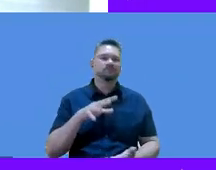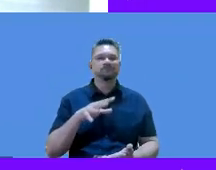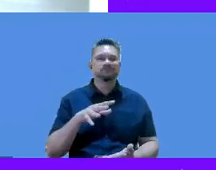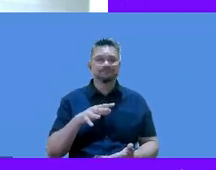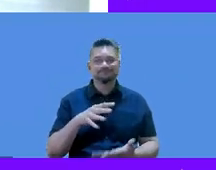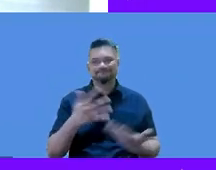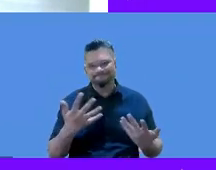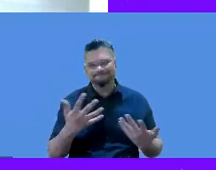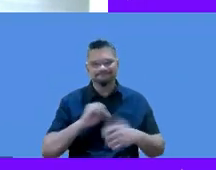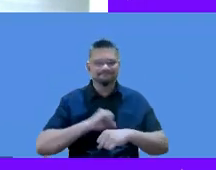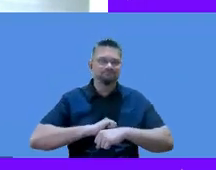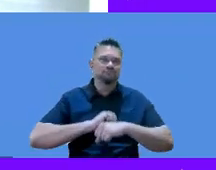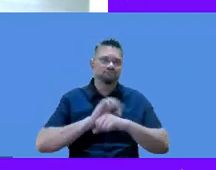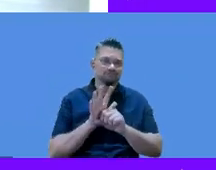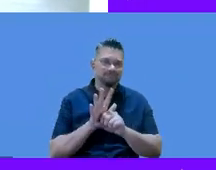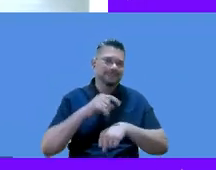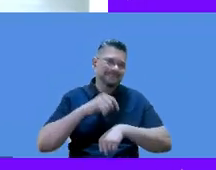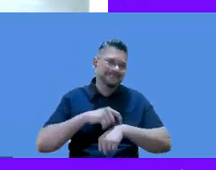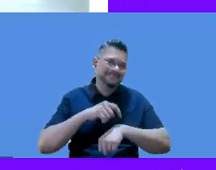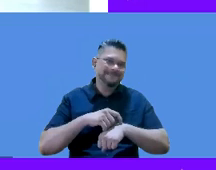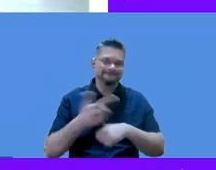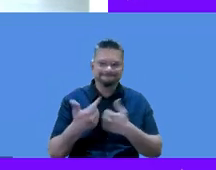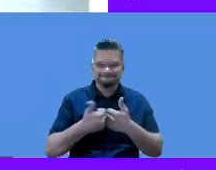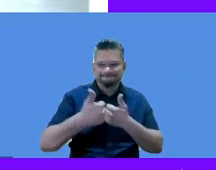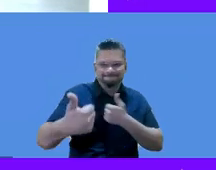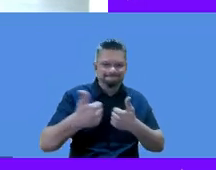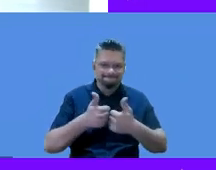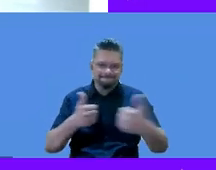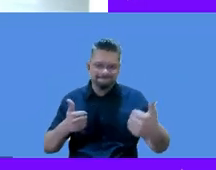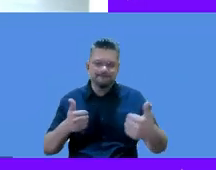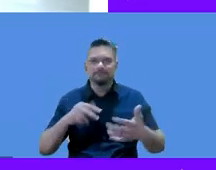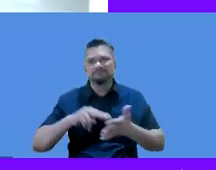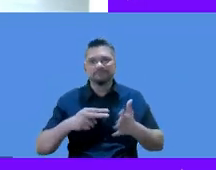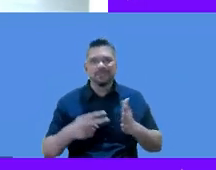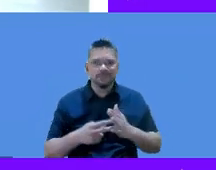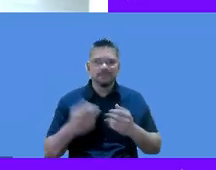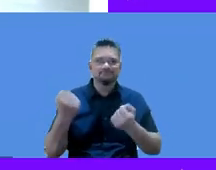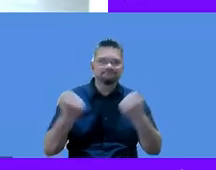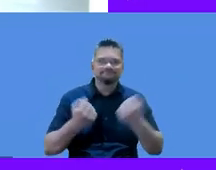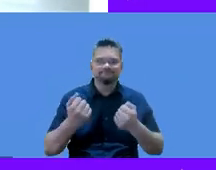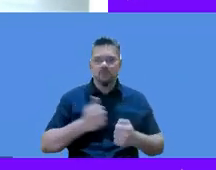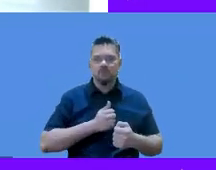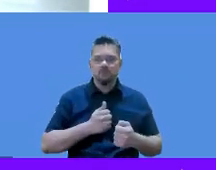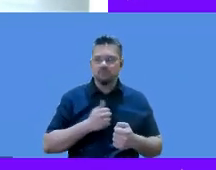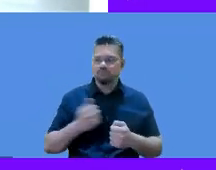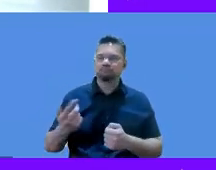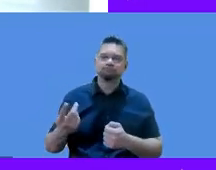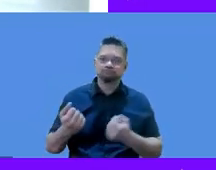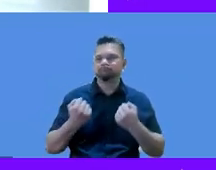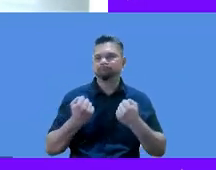social distancing restrictions, and therefore vehicle operators, in order to kind of recoup that cost, had